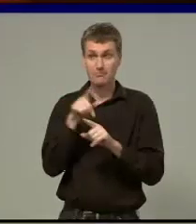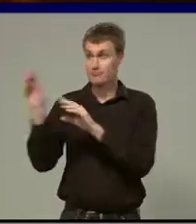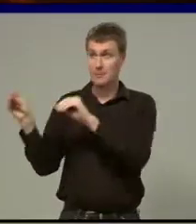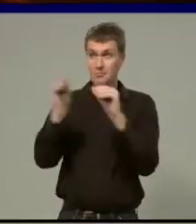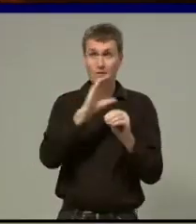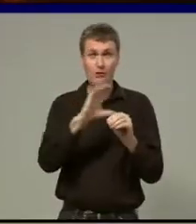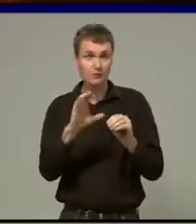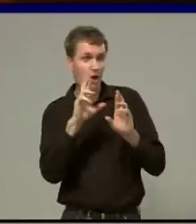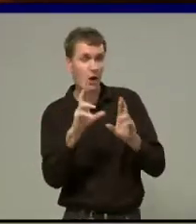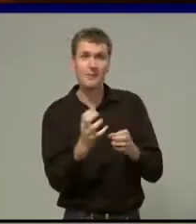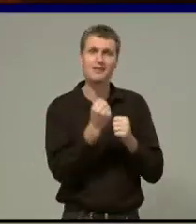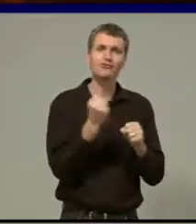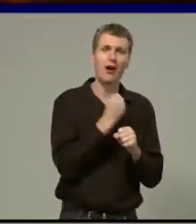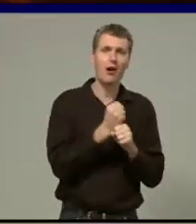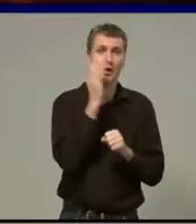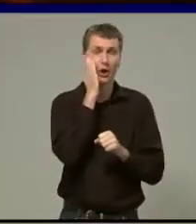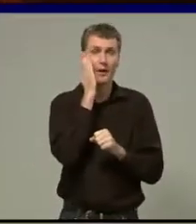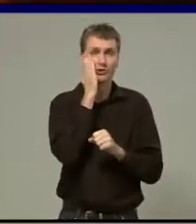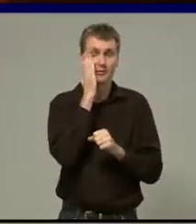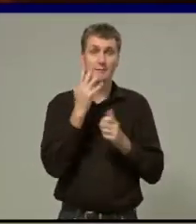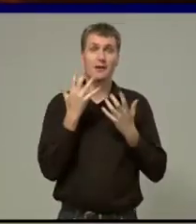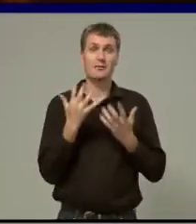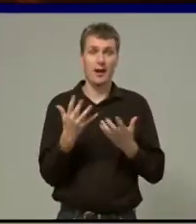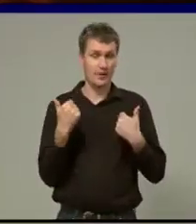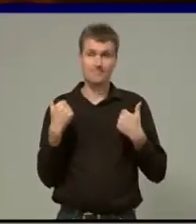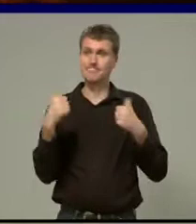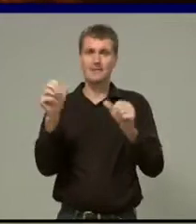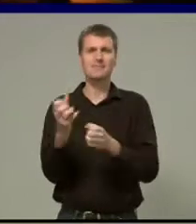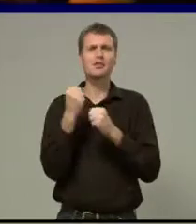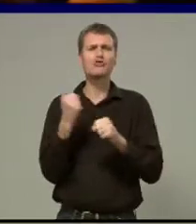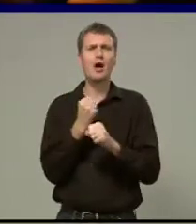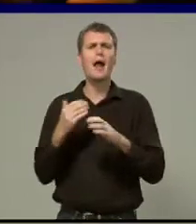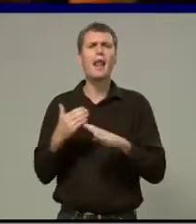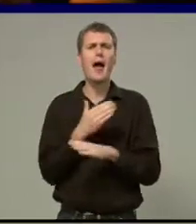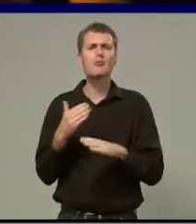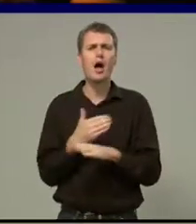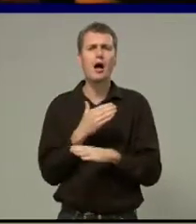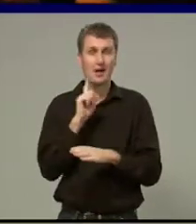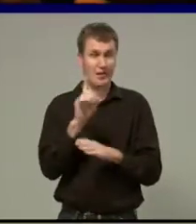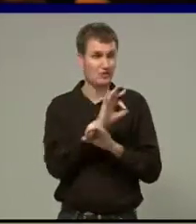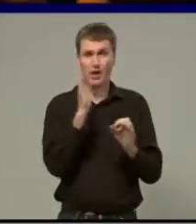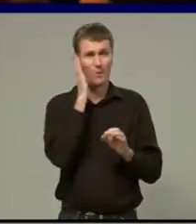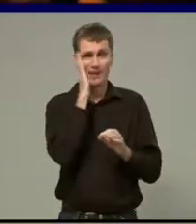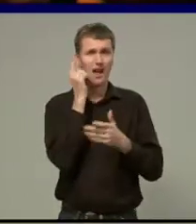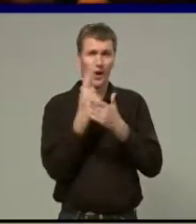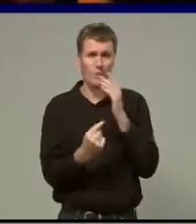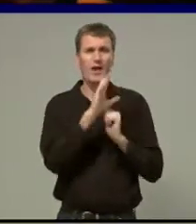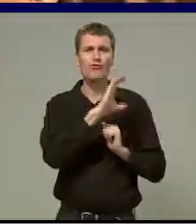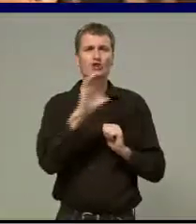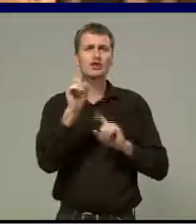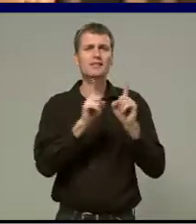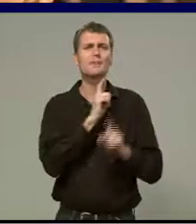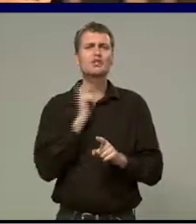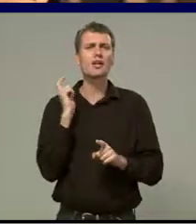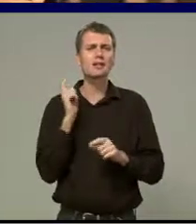and accommodation, and although he has now taken on a role as a labourer, he still has no bed other than the one at the mission. I've just